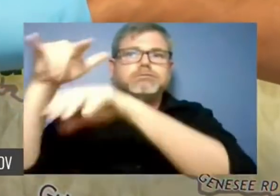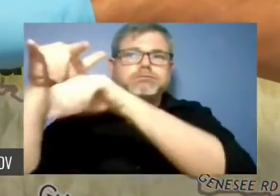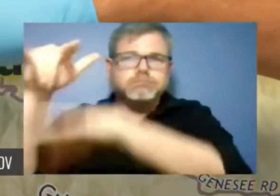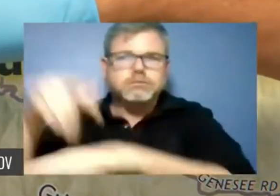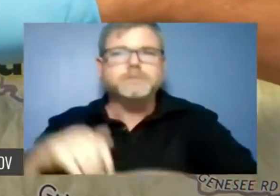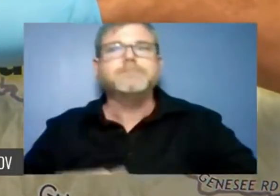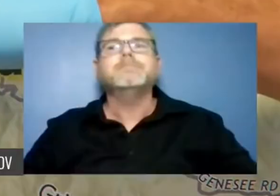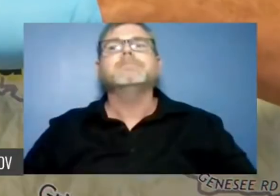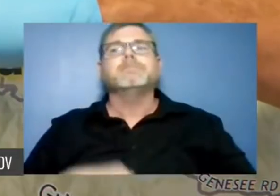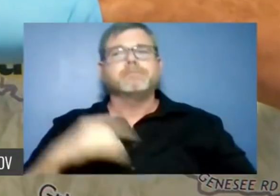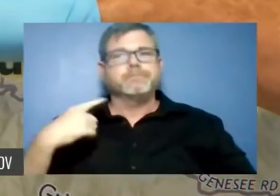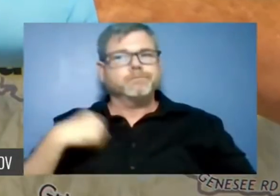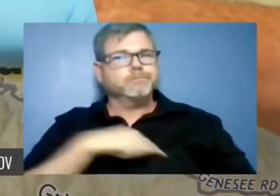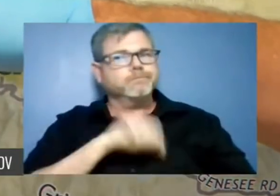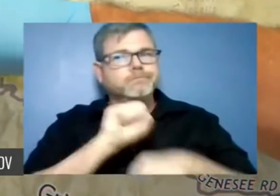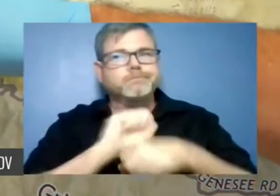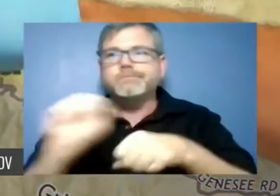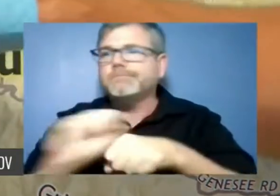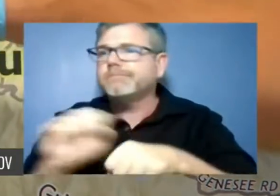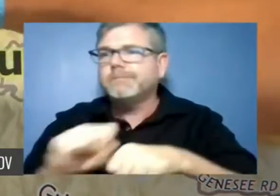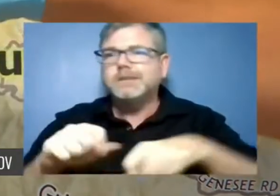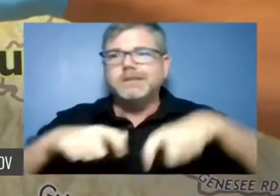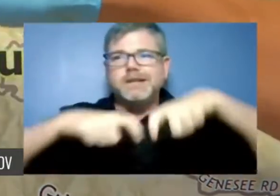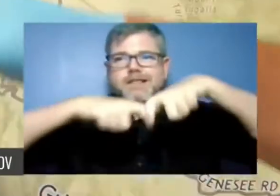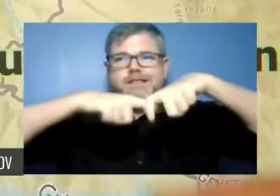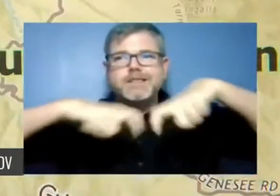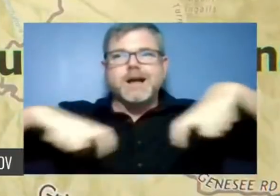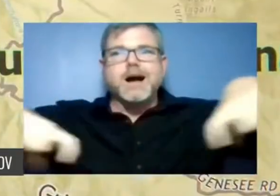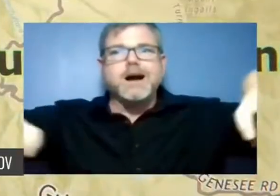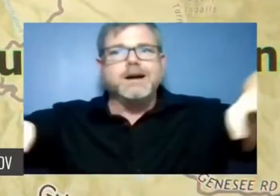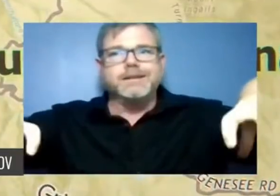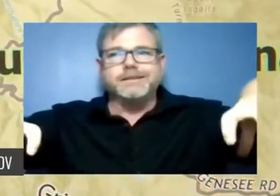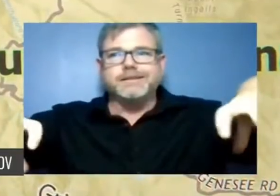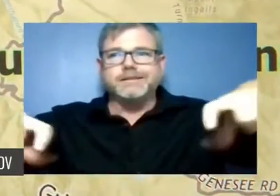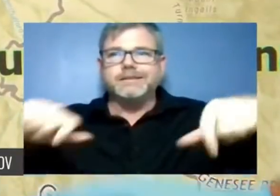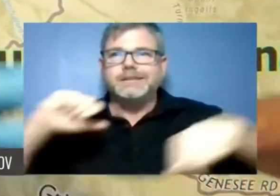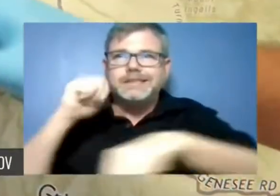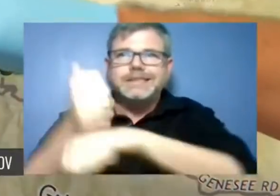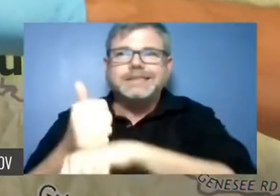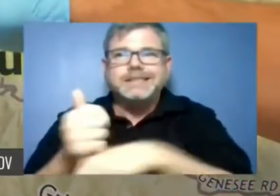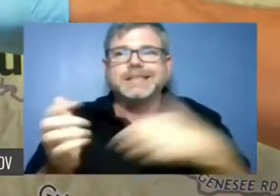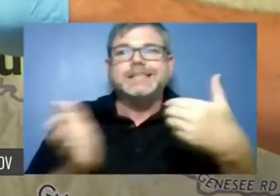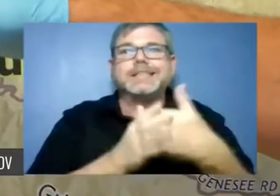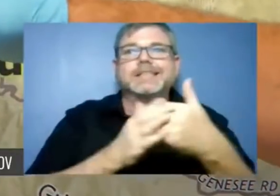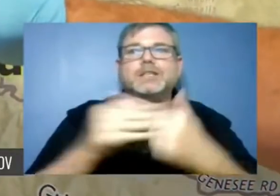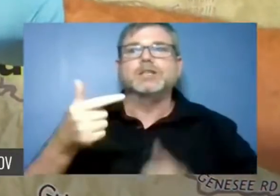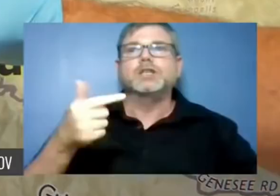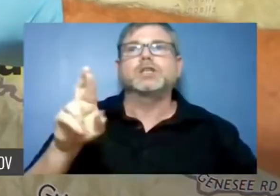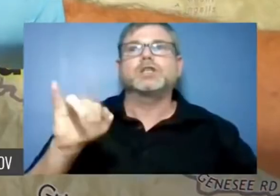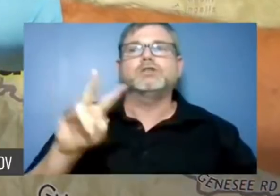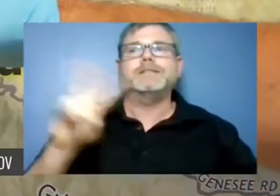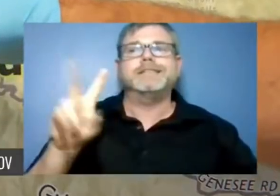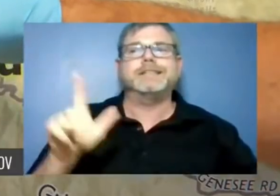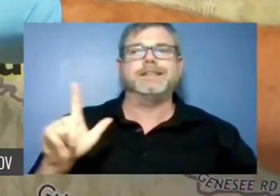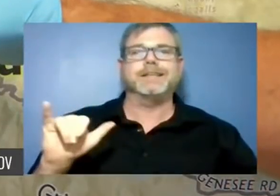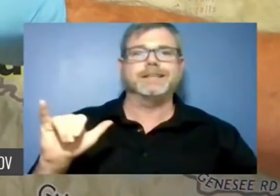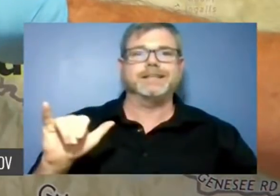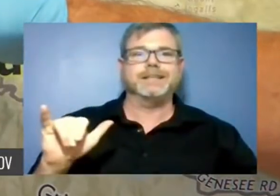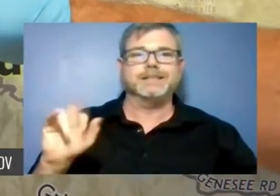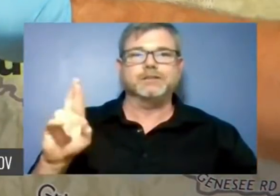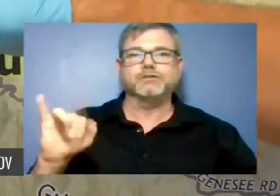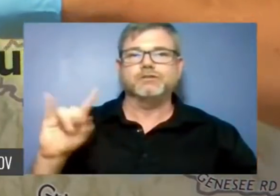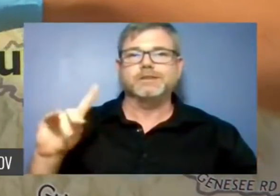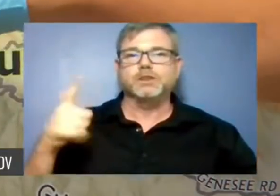of line has been completed. We continue, it still needs more work. We're starting to use some logging equipment, some